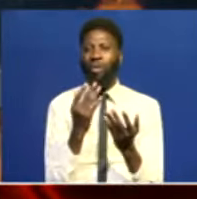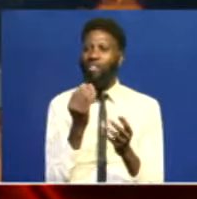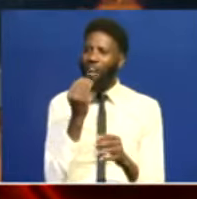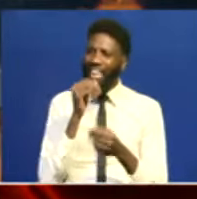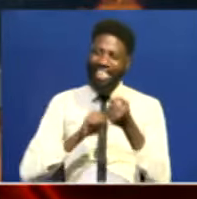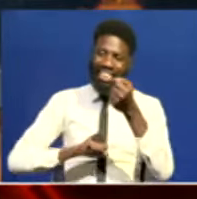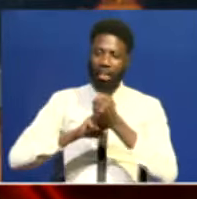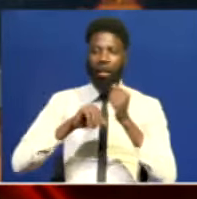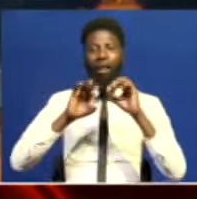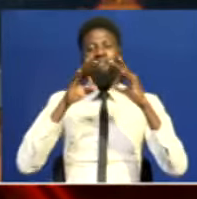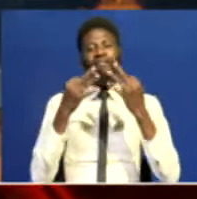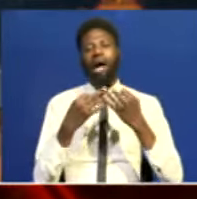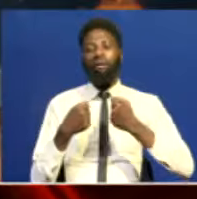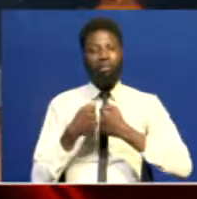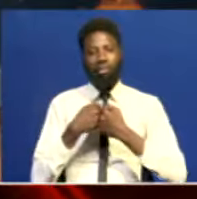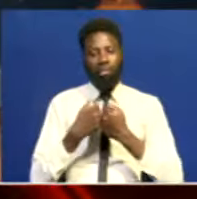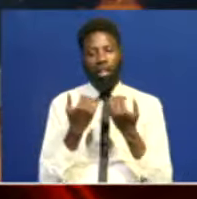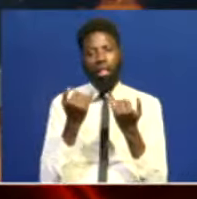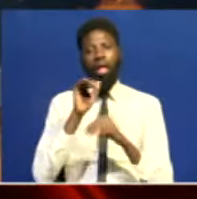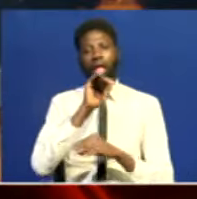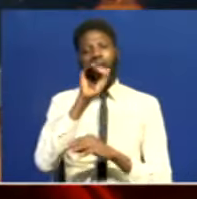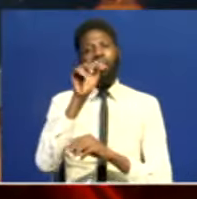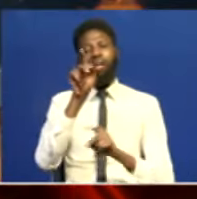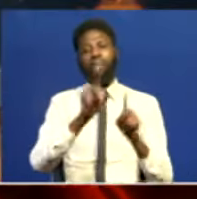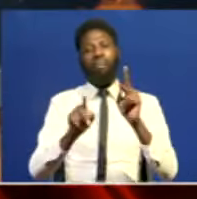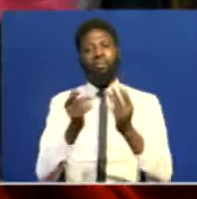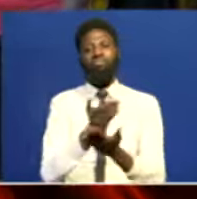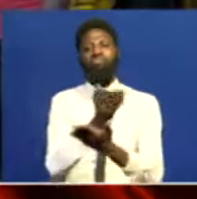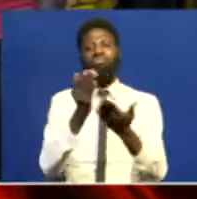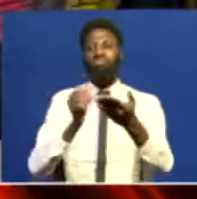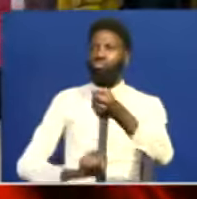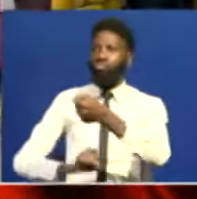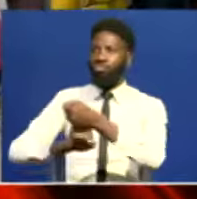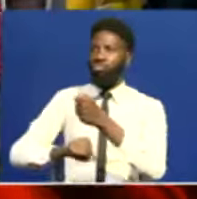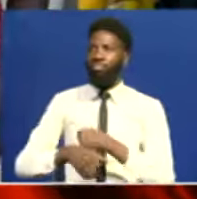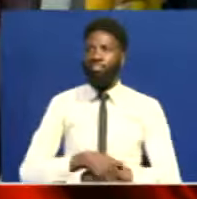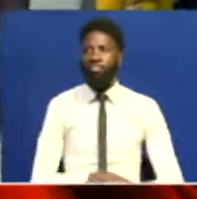appealing to well-wishers to come to their aid.